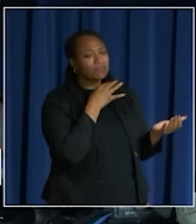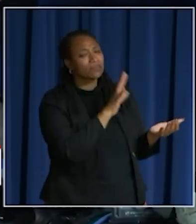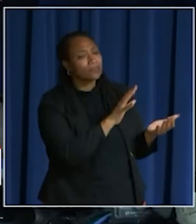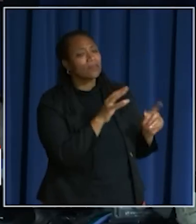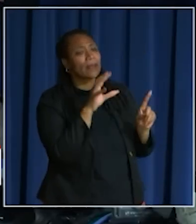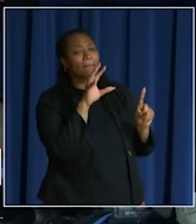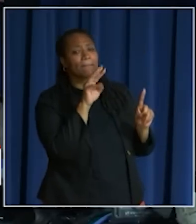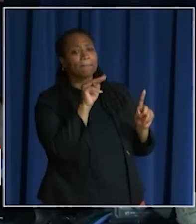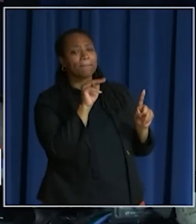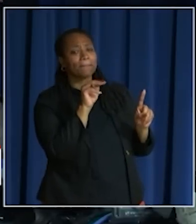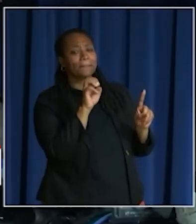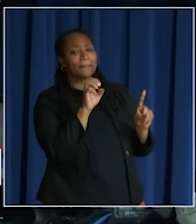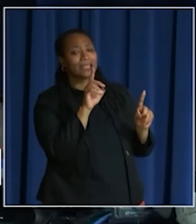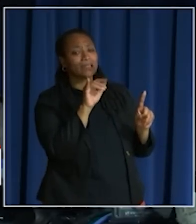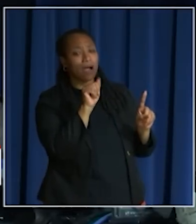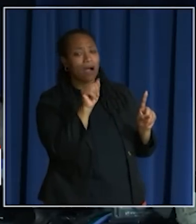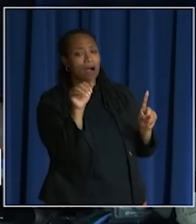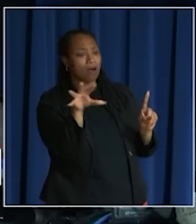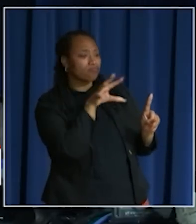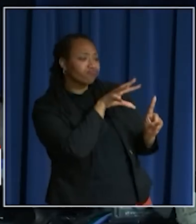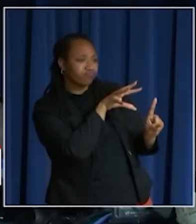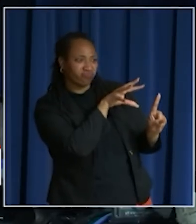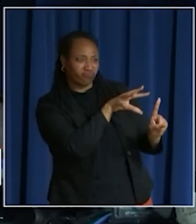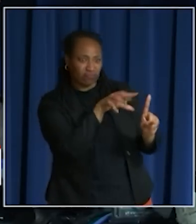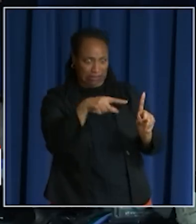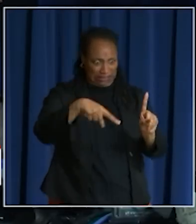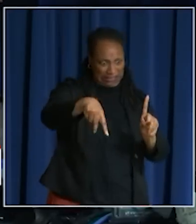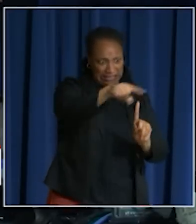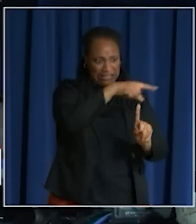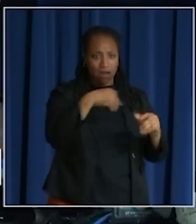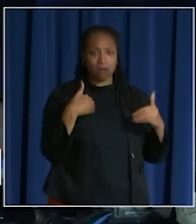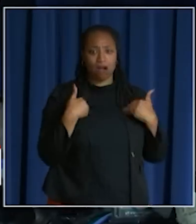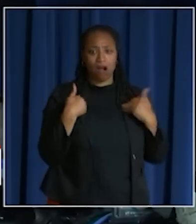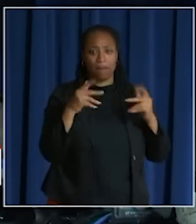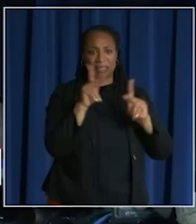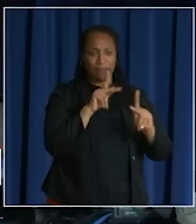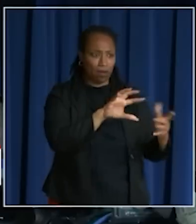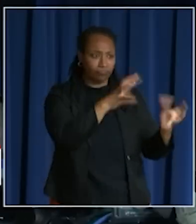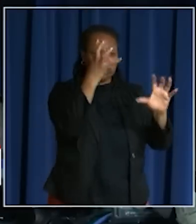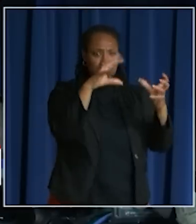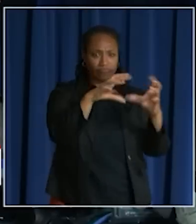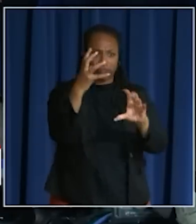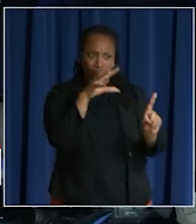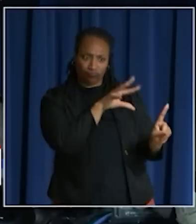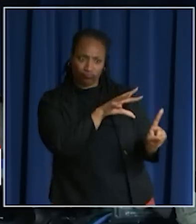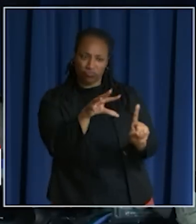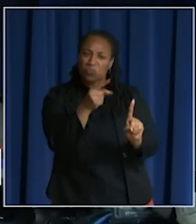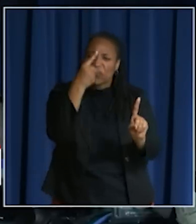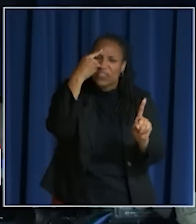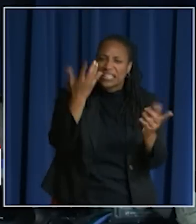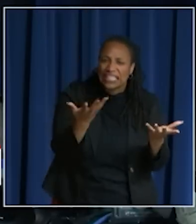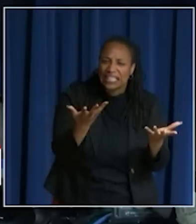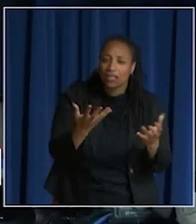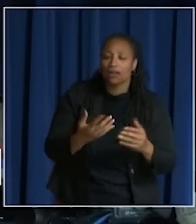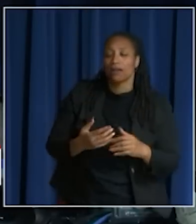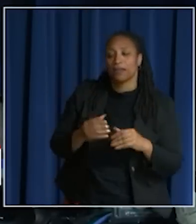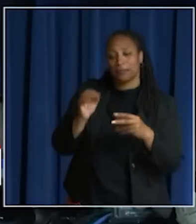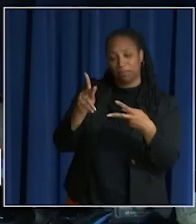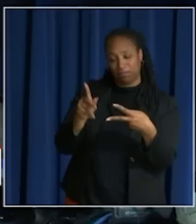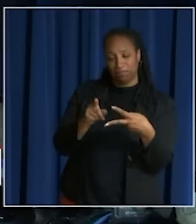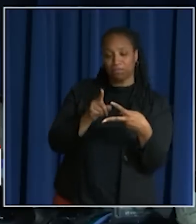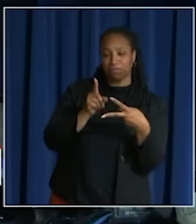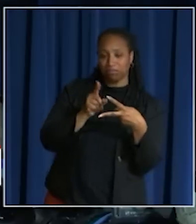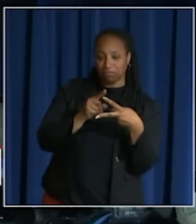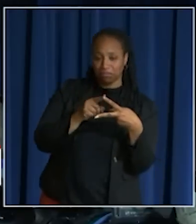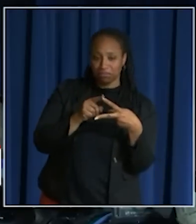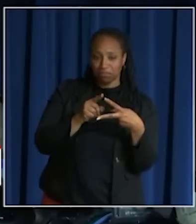be more appropriate for the mayor, but Well, can I ask the first question, then you can ask the mayor the second question. I think when it comes to the juveniles,